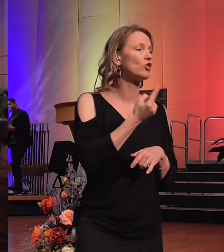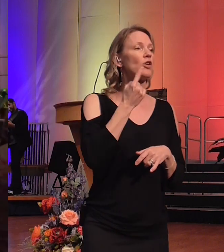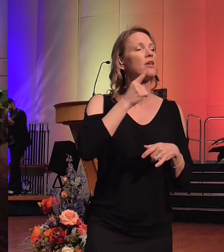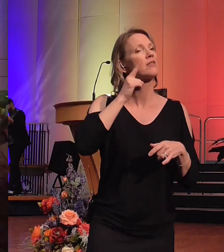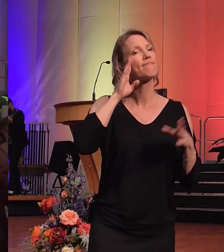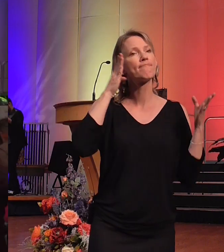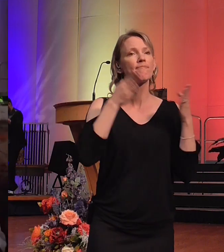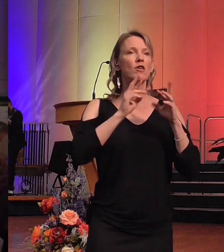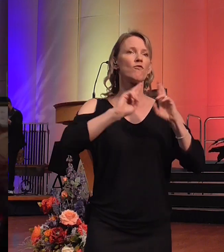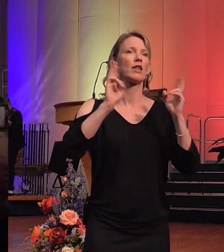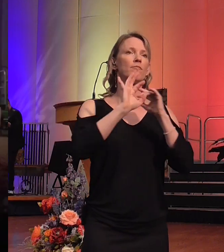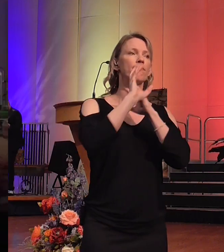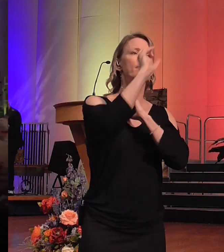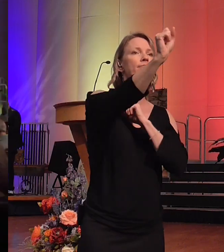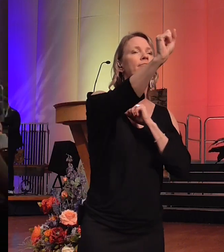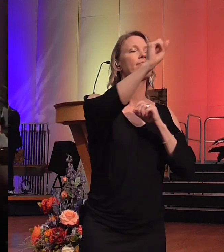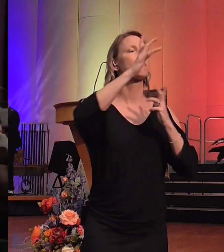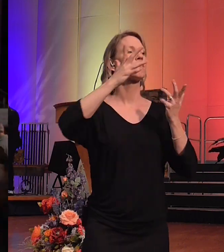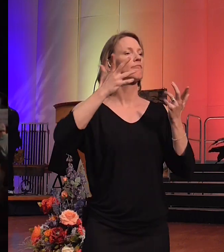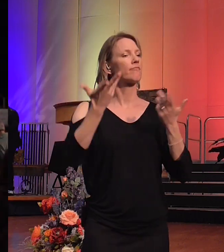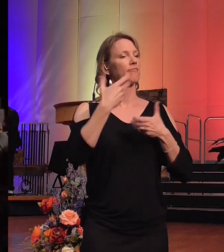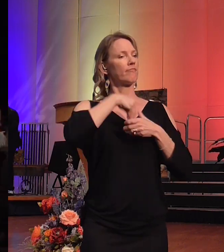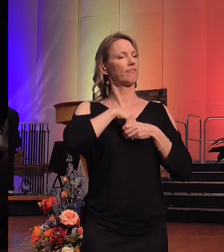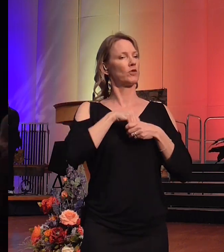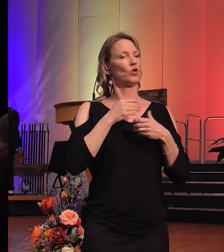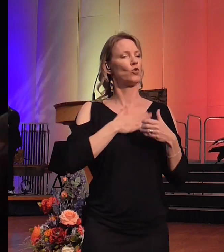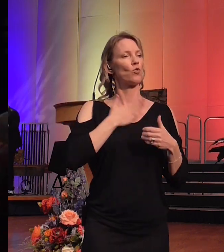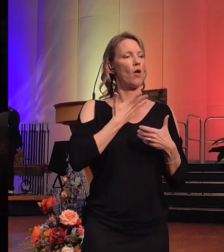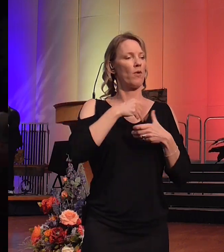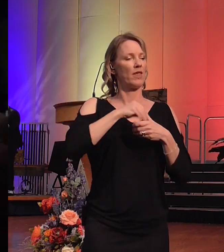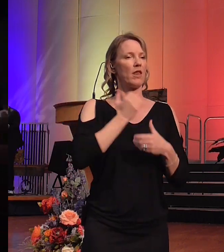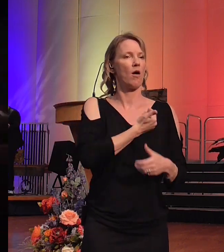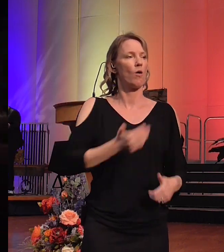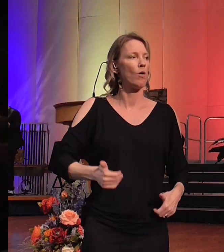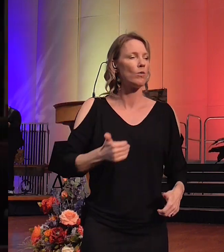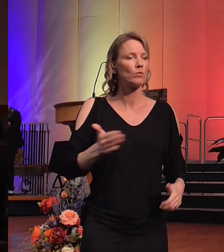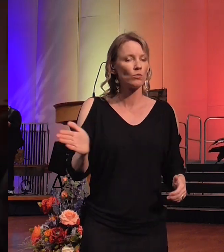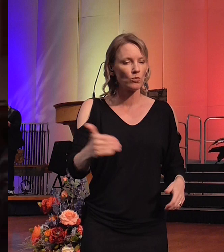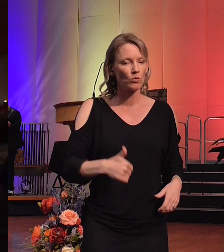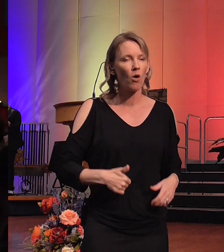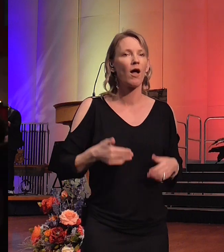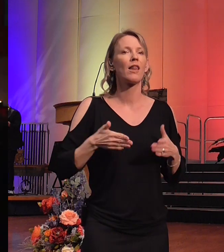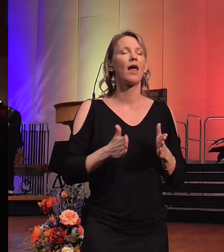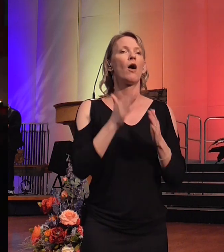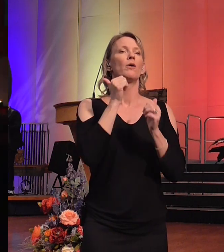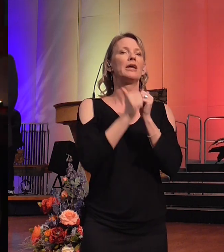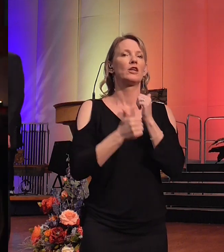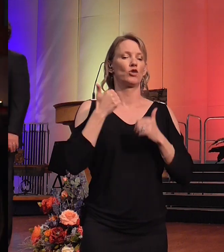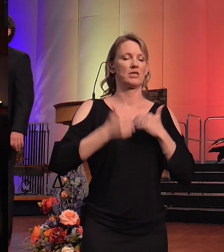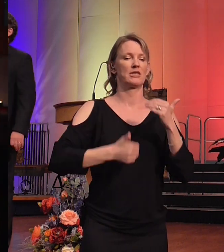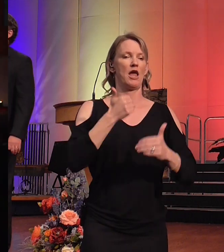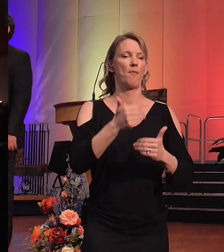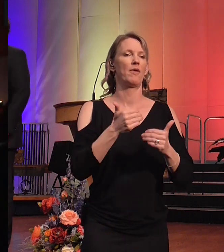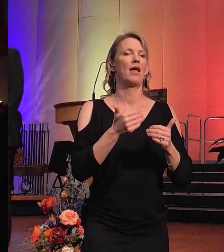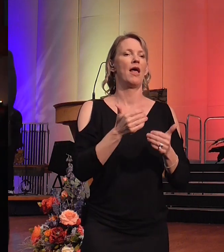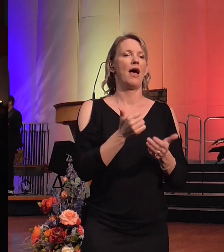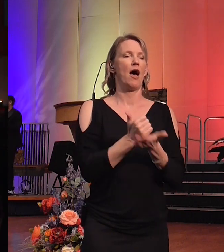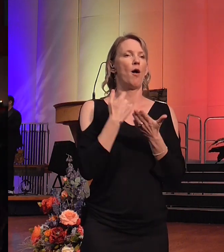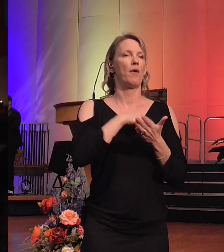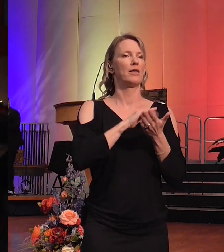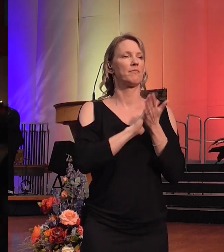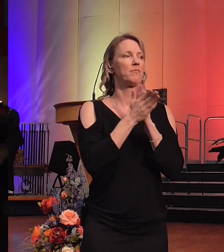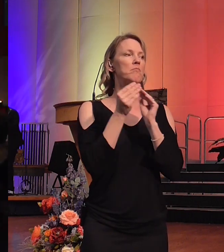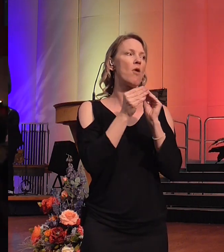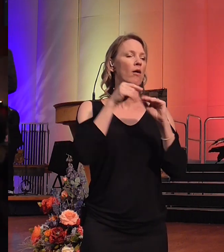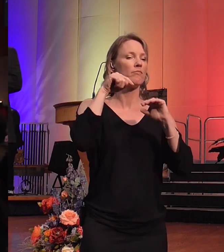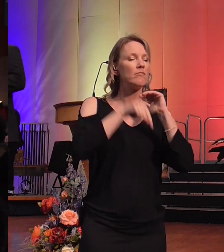just go forth and embrace that joy within our souls. May each step bring us into greater